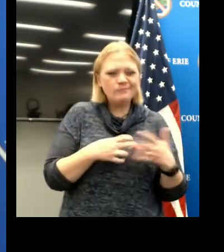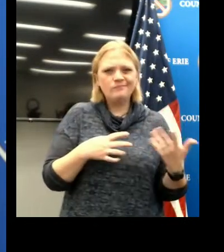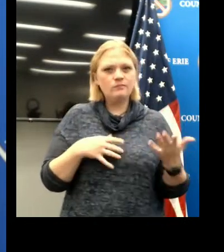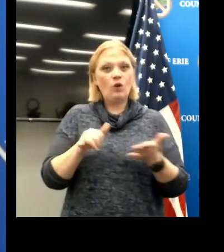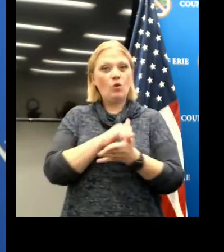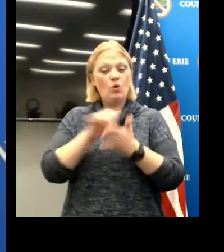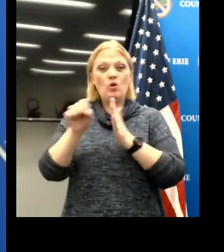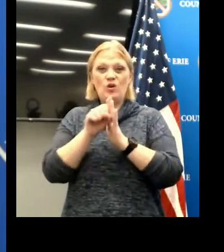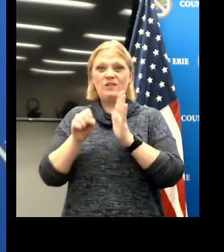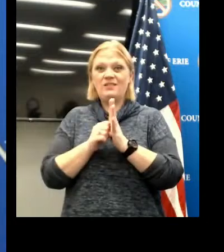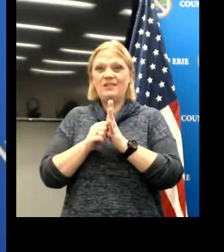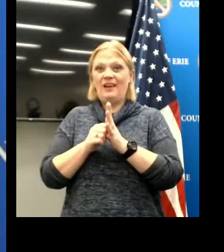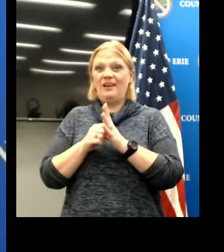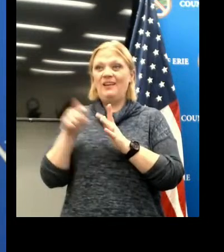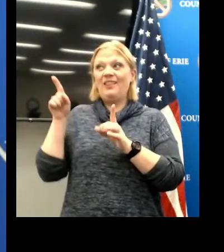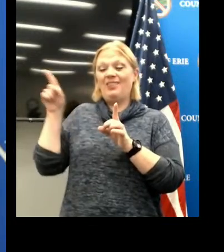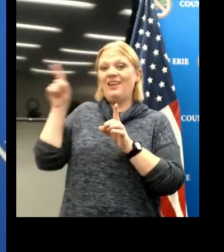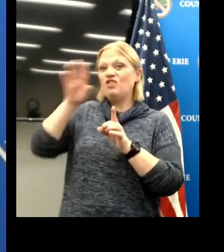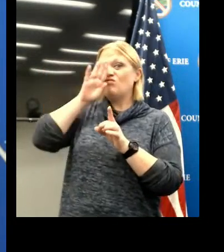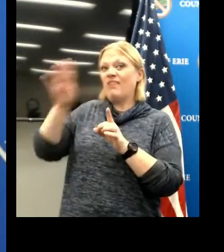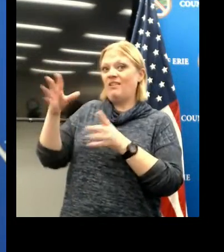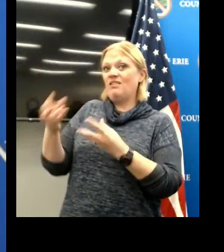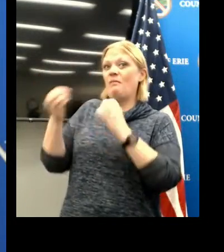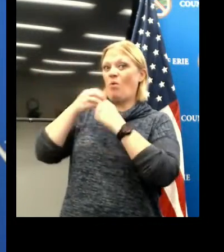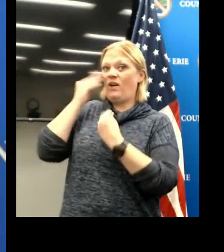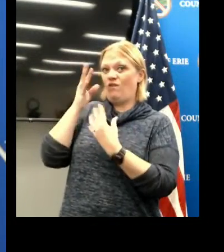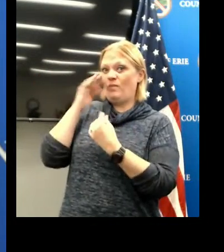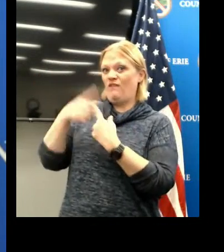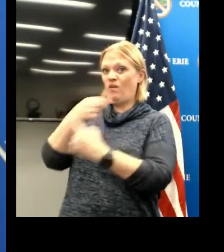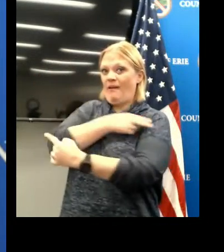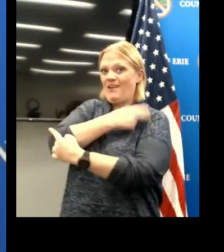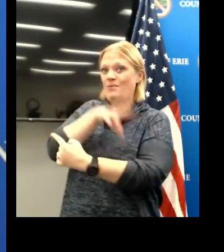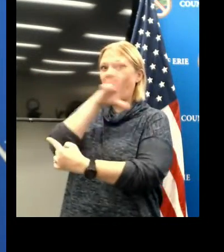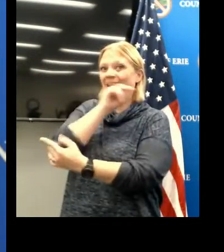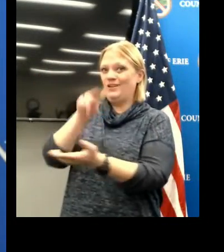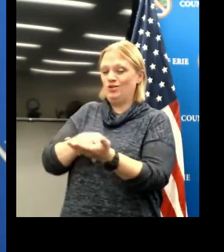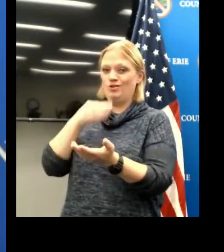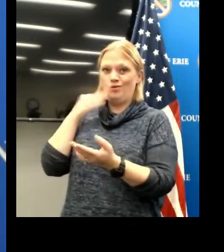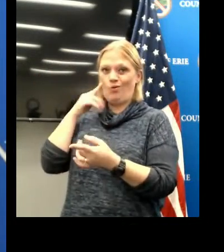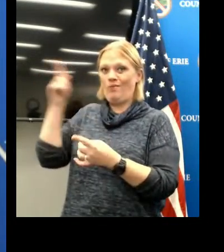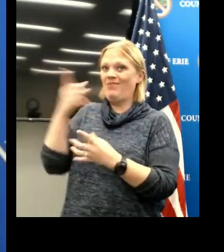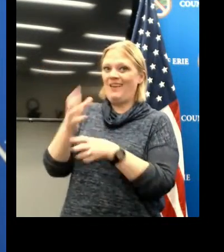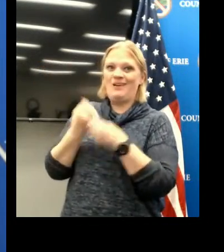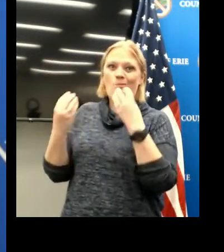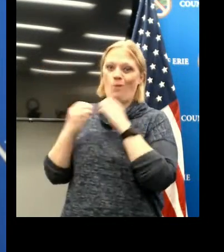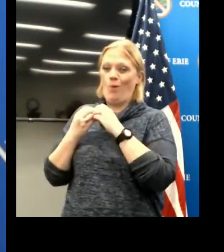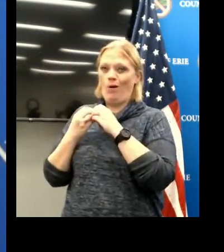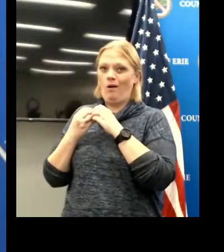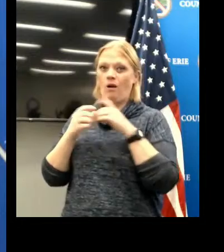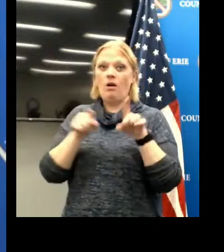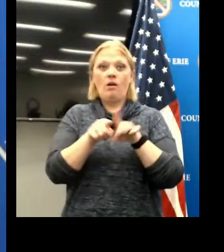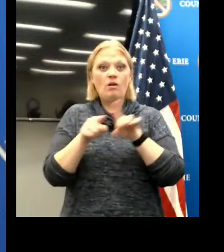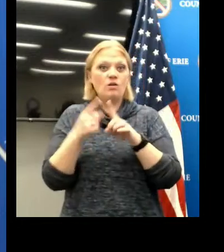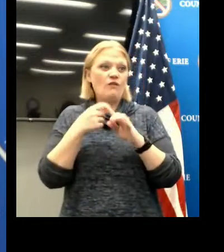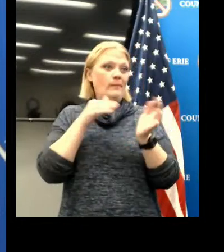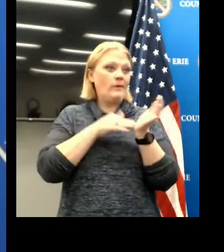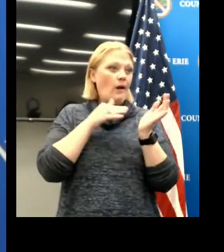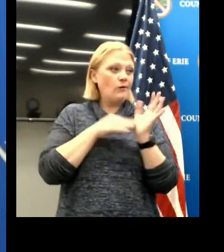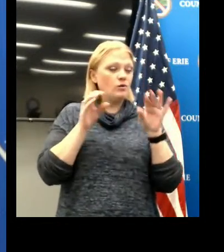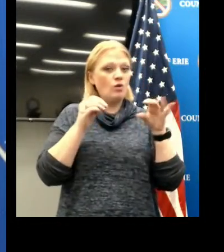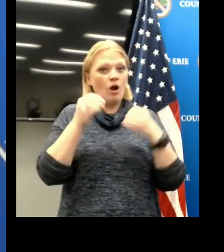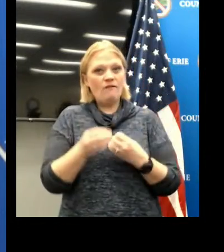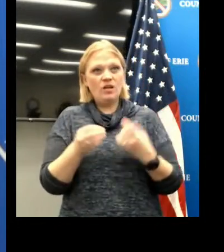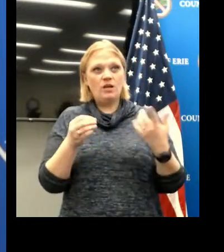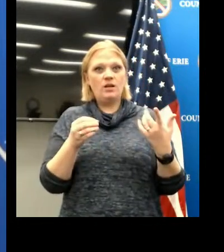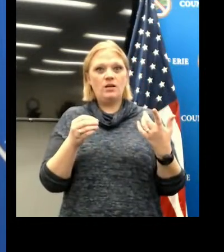gets more data than we do directly because they get it from the hospitals and they get it from the nursing homes. And then they'll also get it from medical examiner's offices and Department of